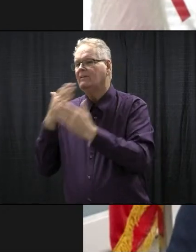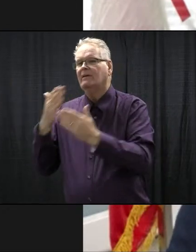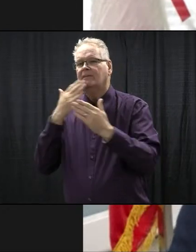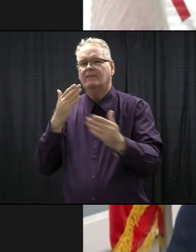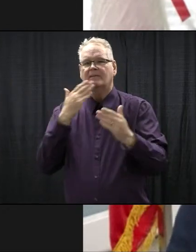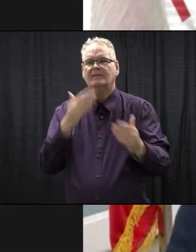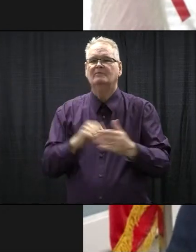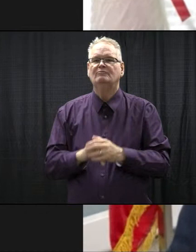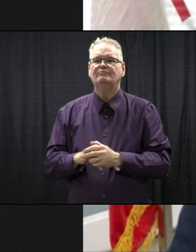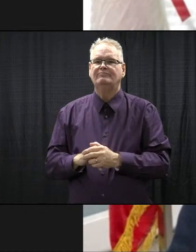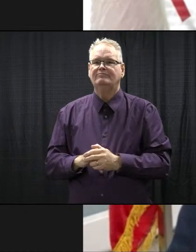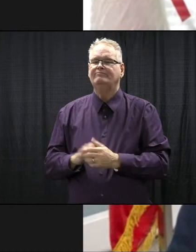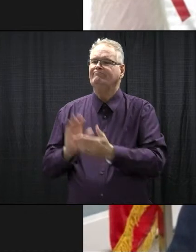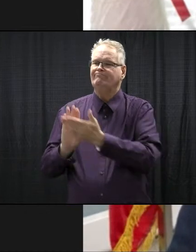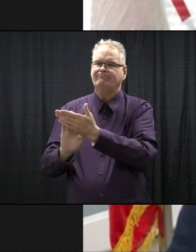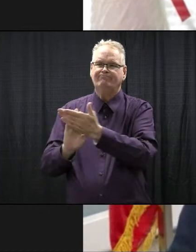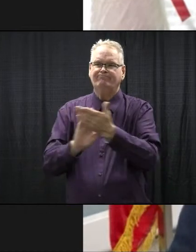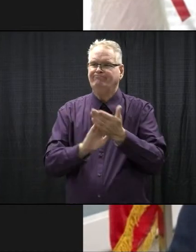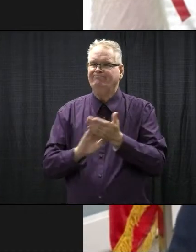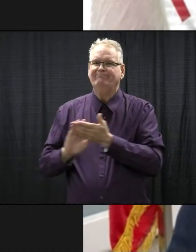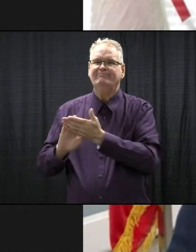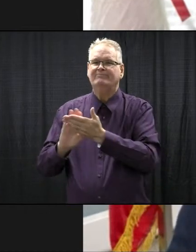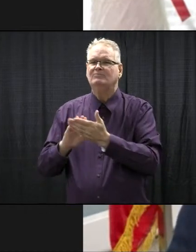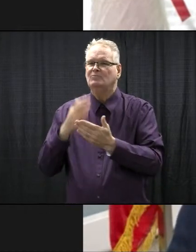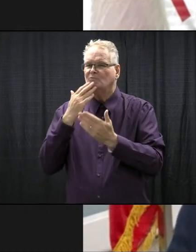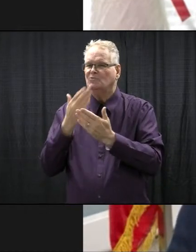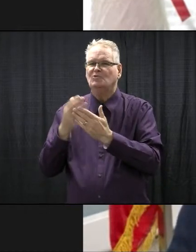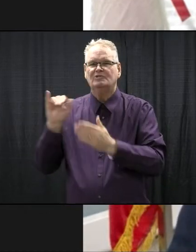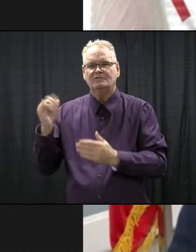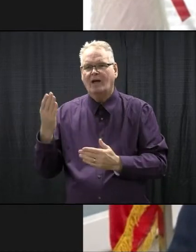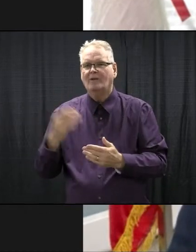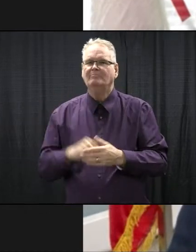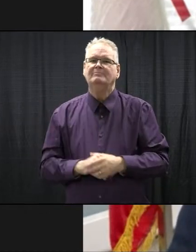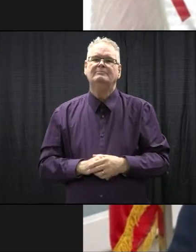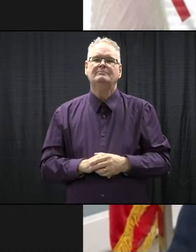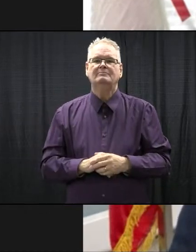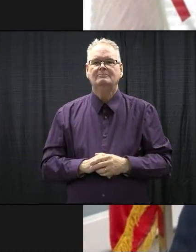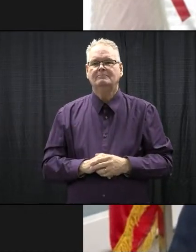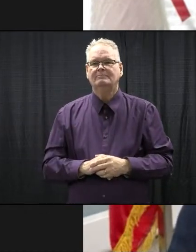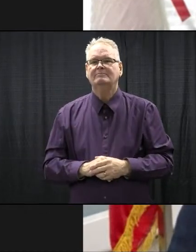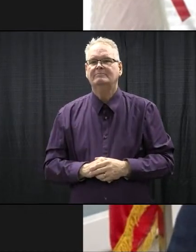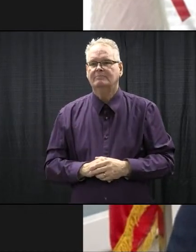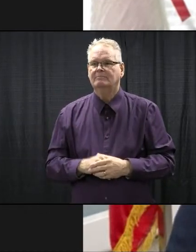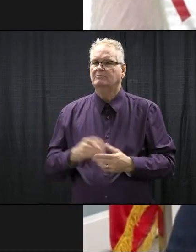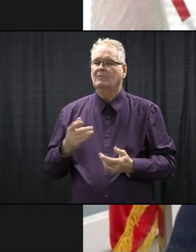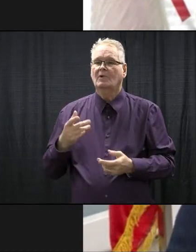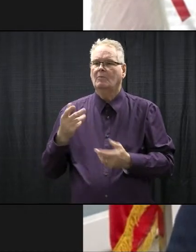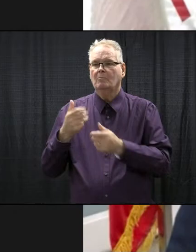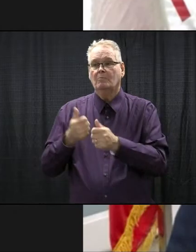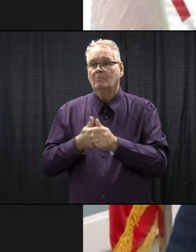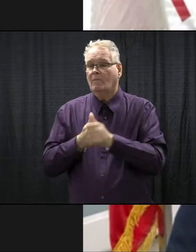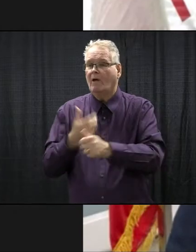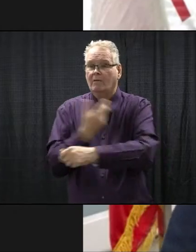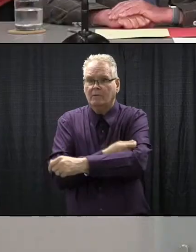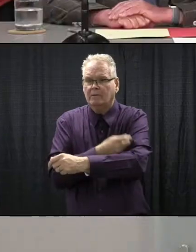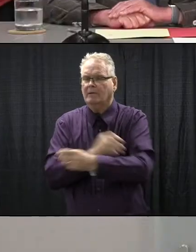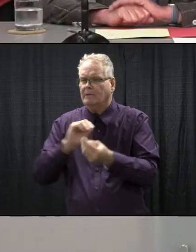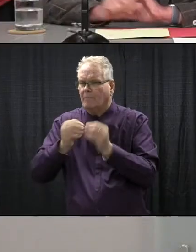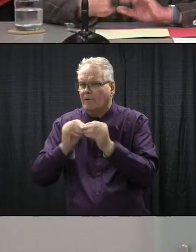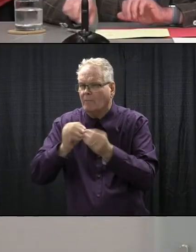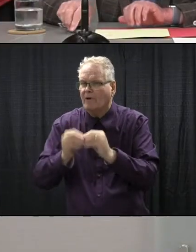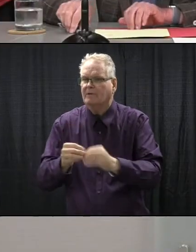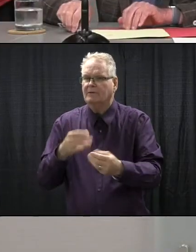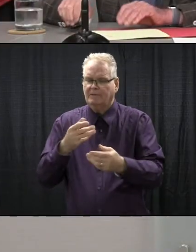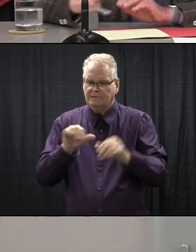message being delivered is one based on science and is appropriate. So with that, I'll turn things over to the media for questions today. Thank you,